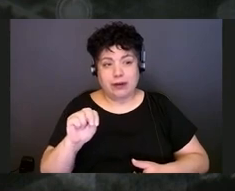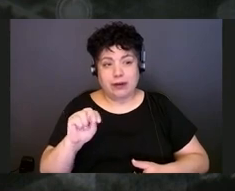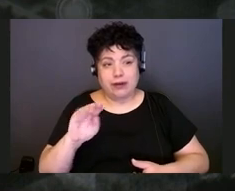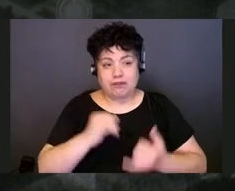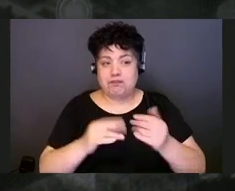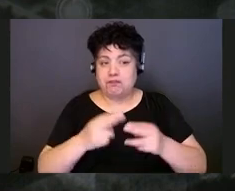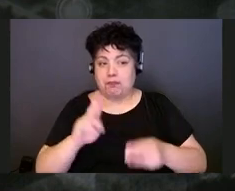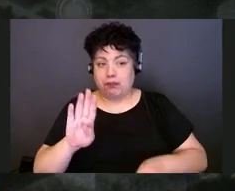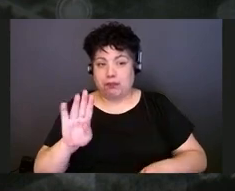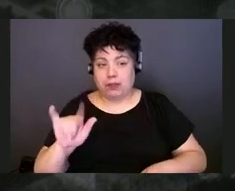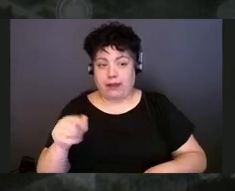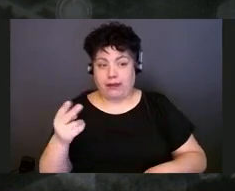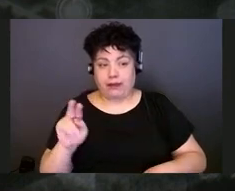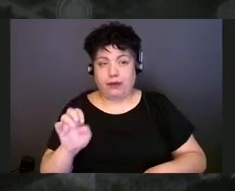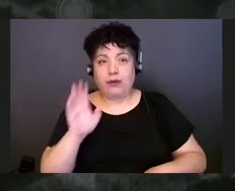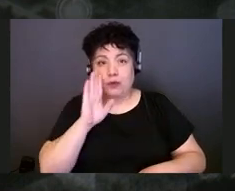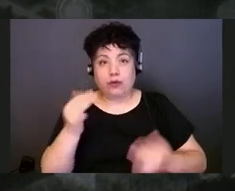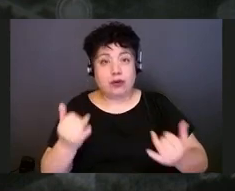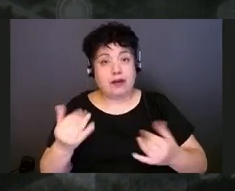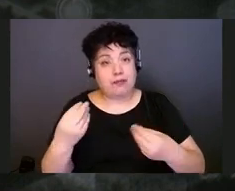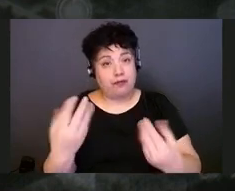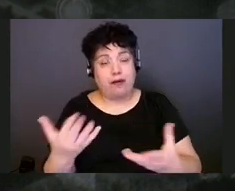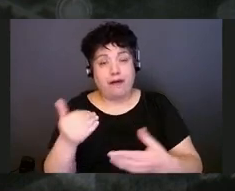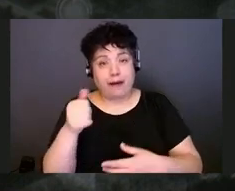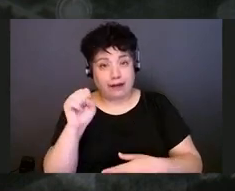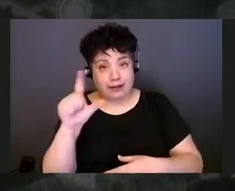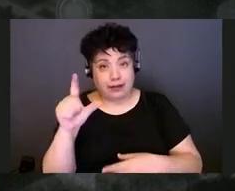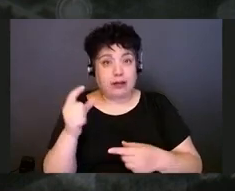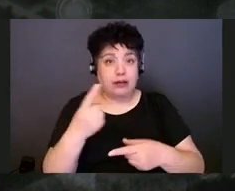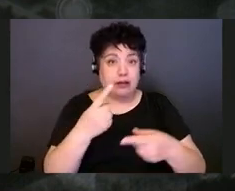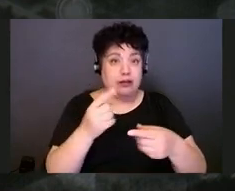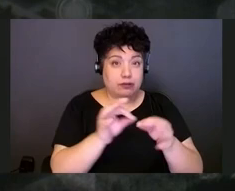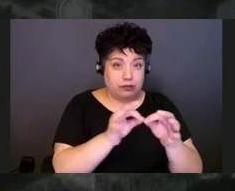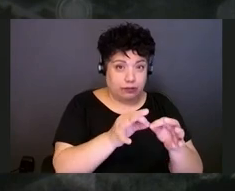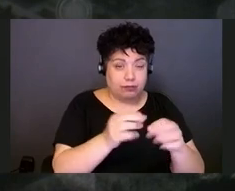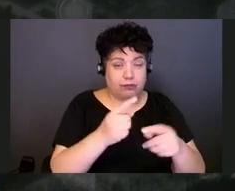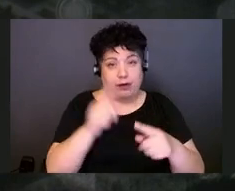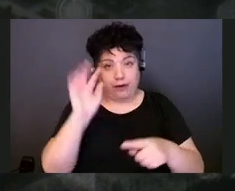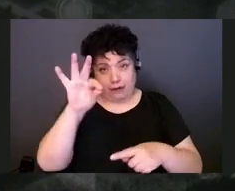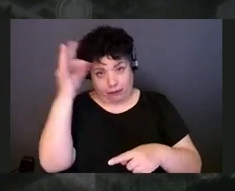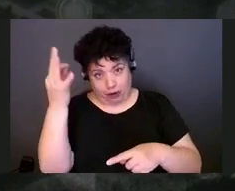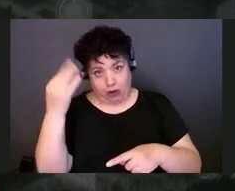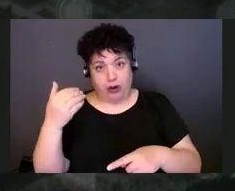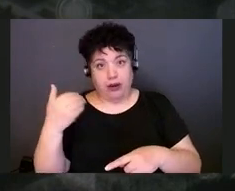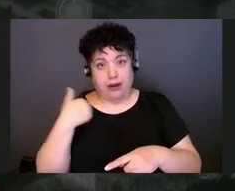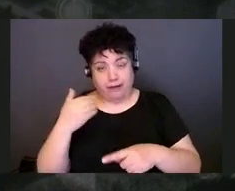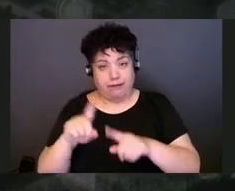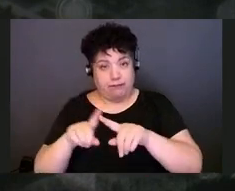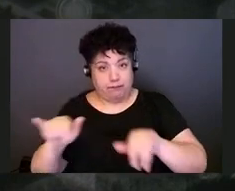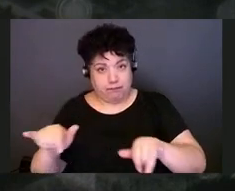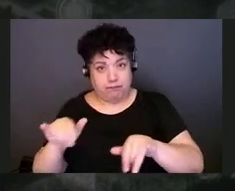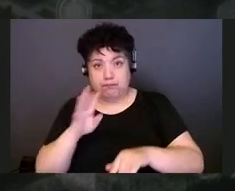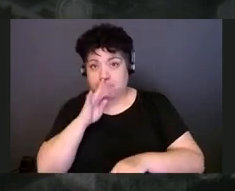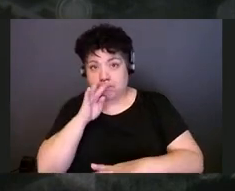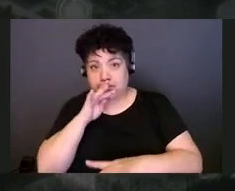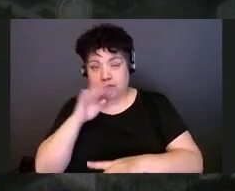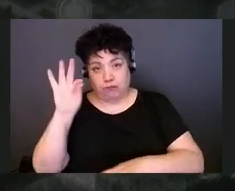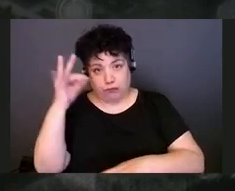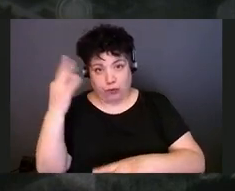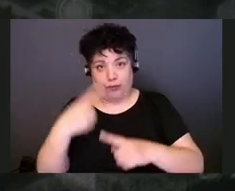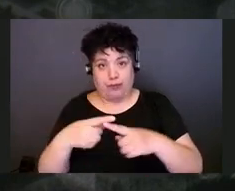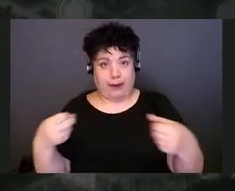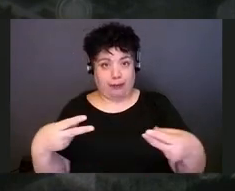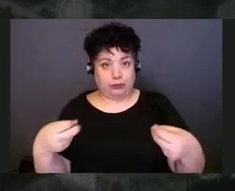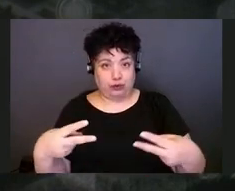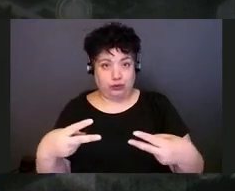and American Sign Language. We have also included French simultaneous interpretation and closed captioning